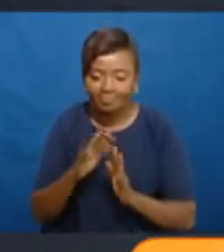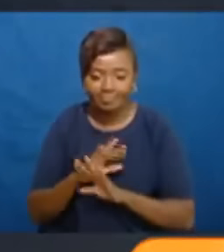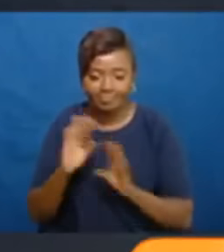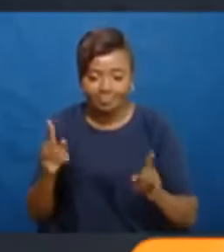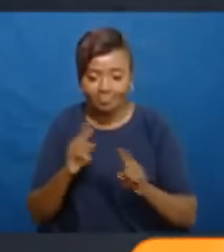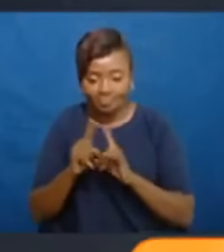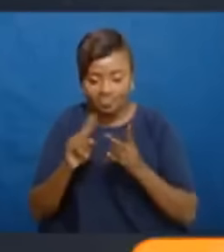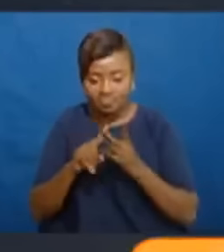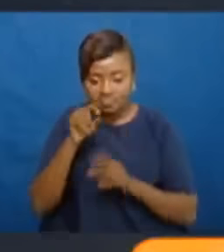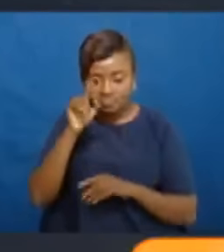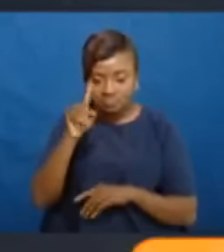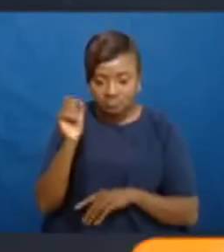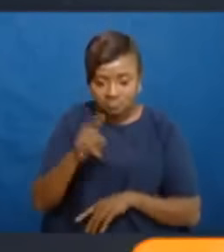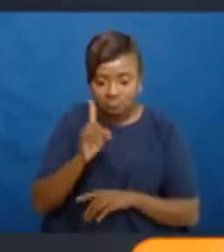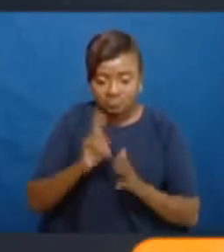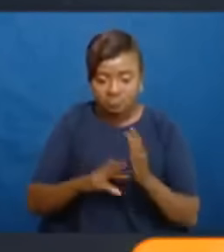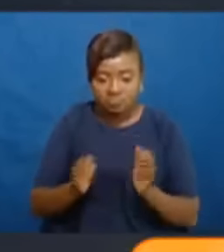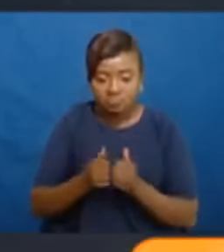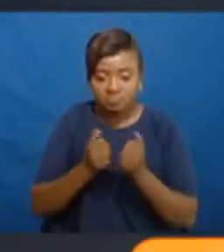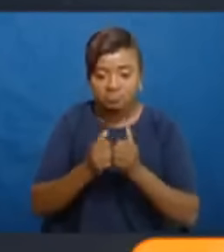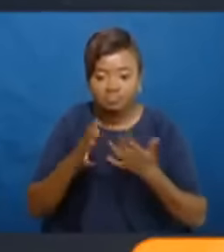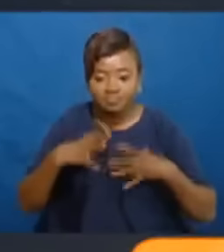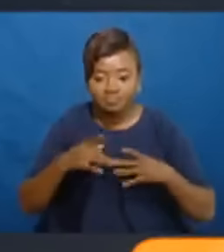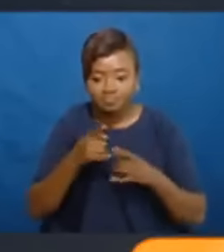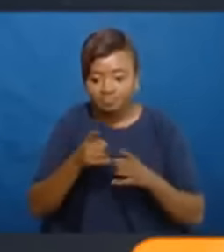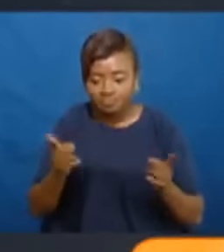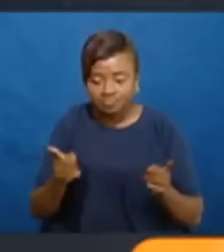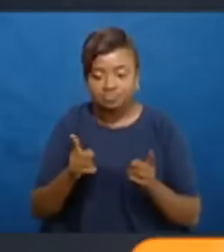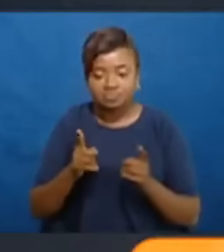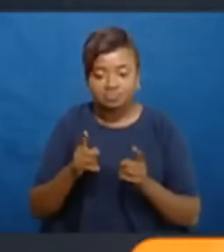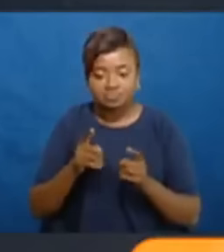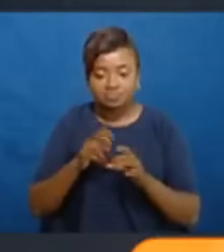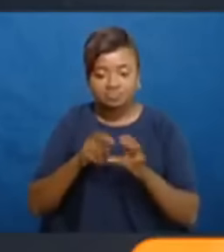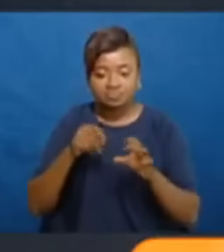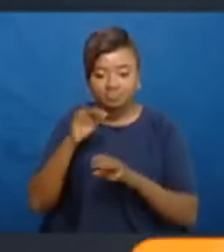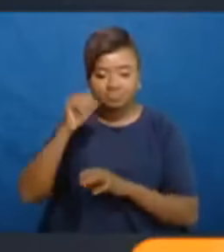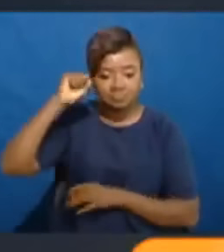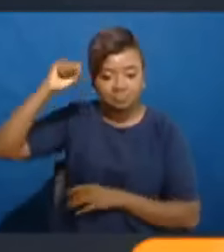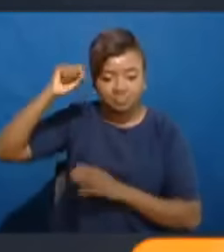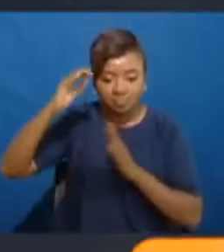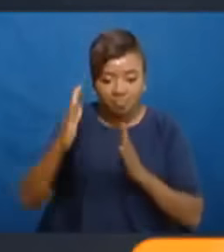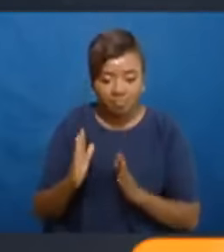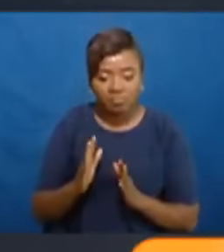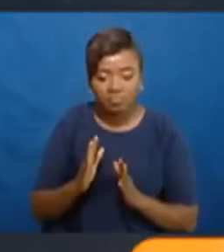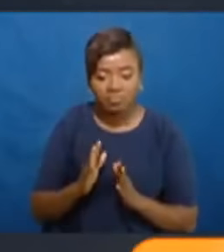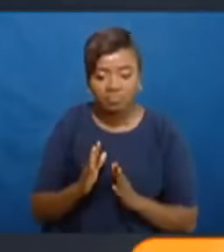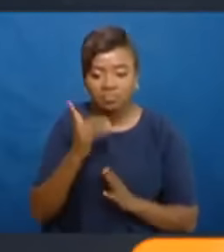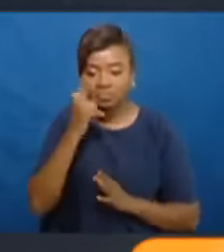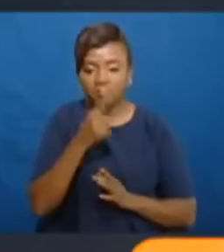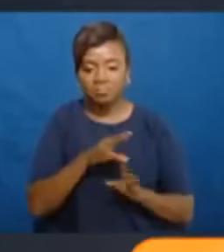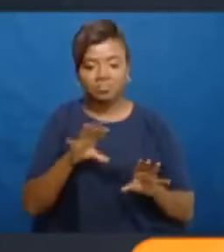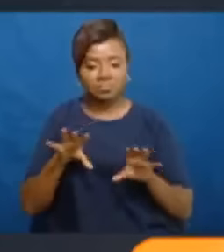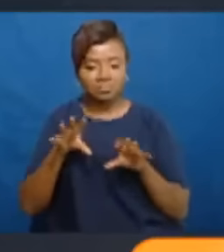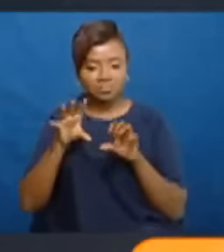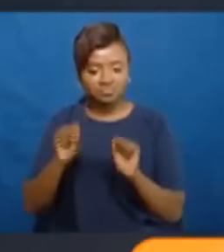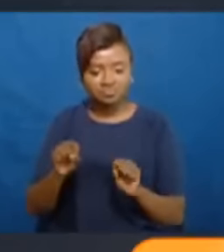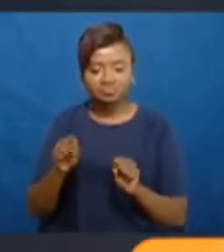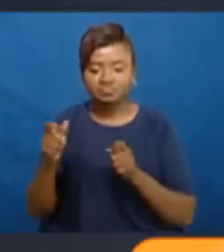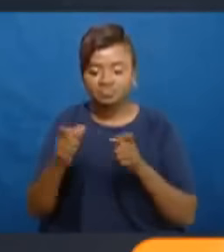that as protesters proceeded to deplatform politicians who had long taken control of the holy